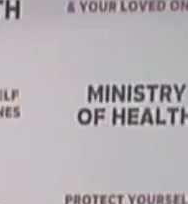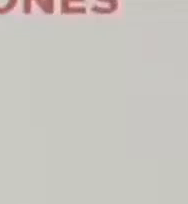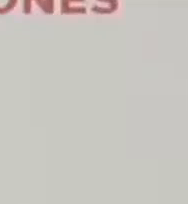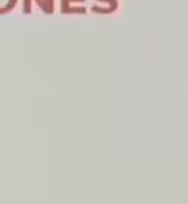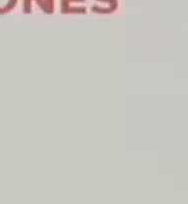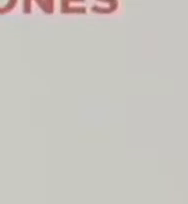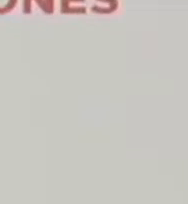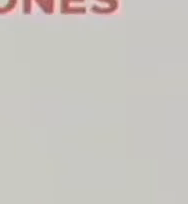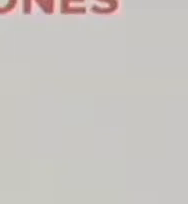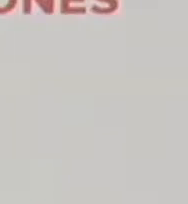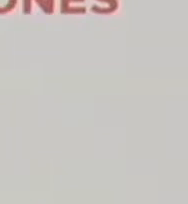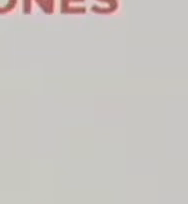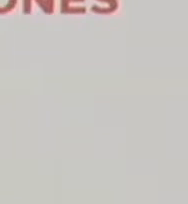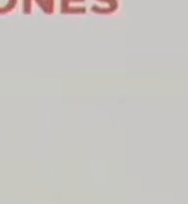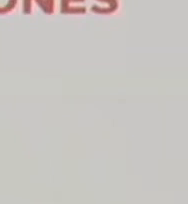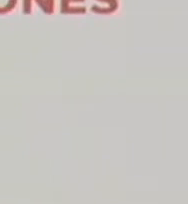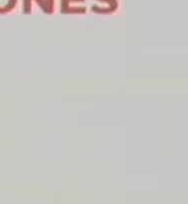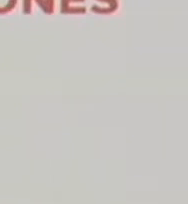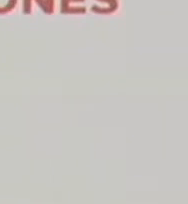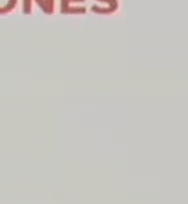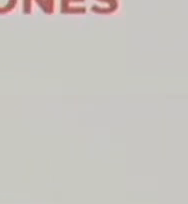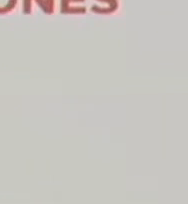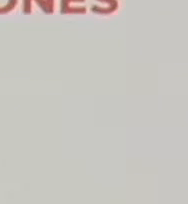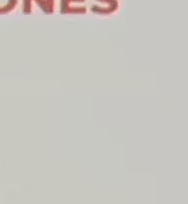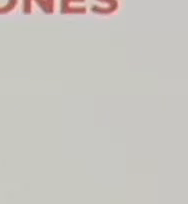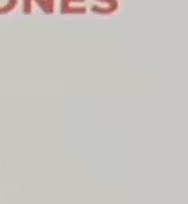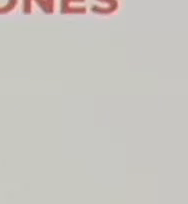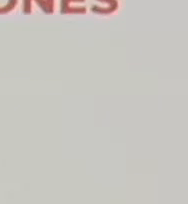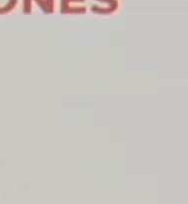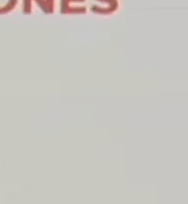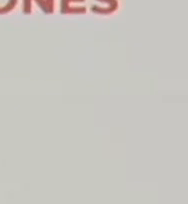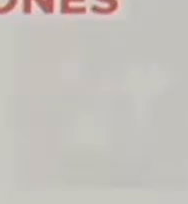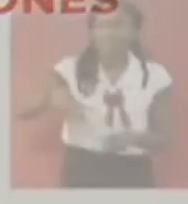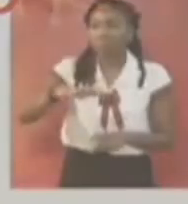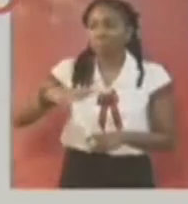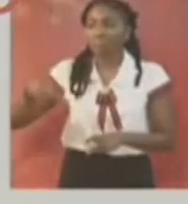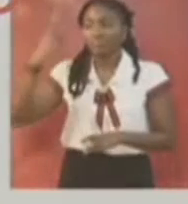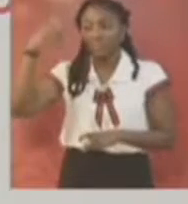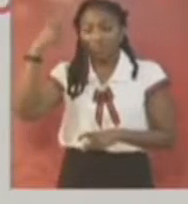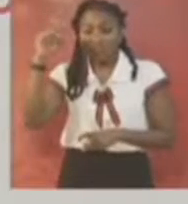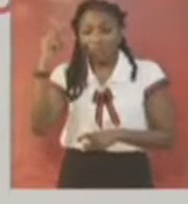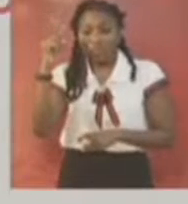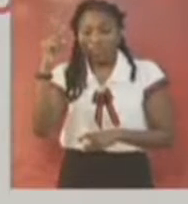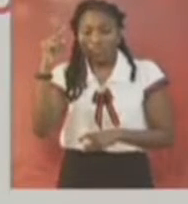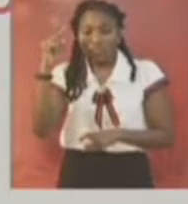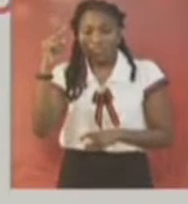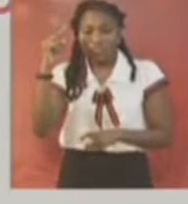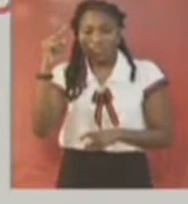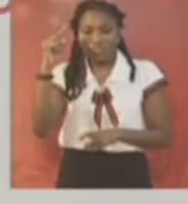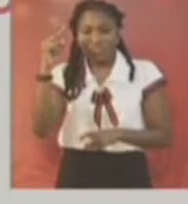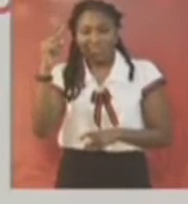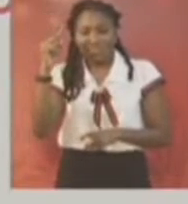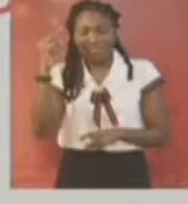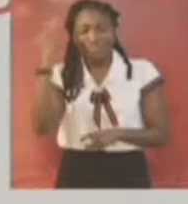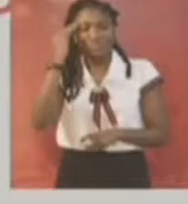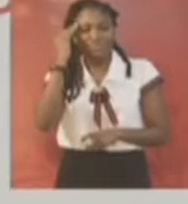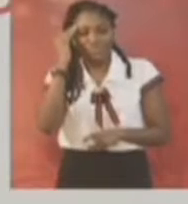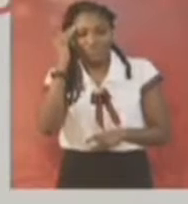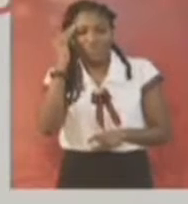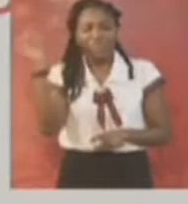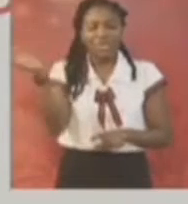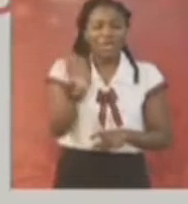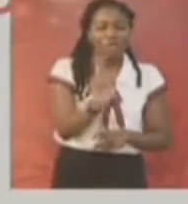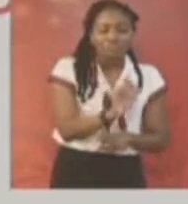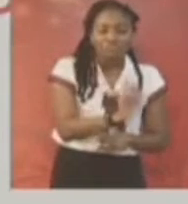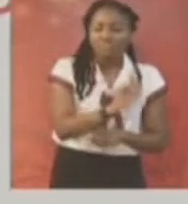the information that we have, the geographic information in particular, to target the various locations,